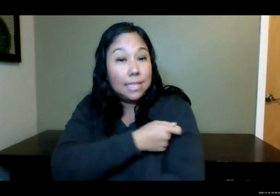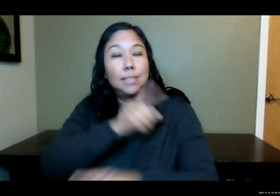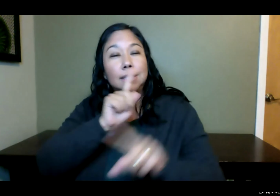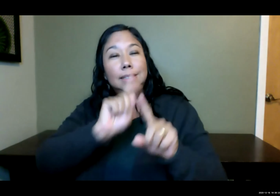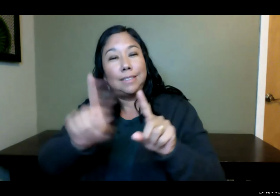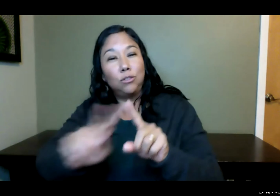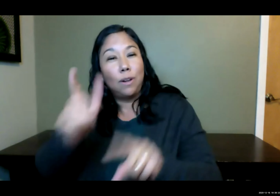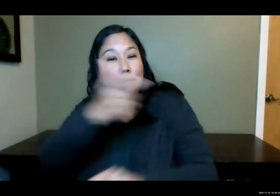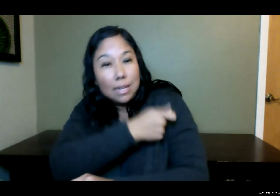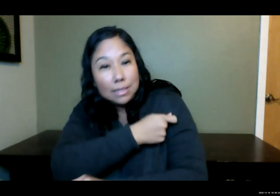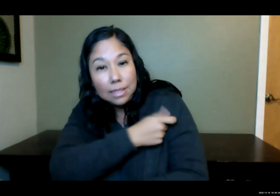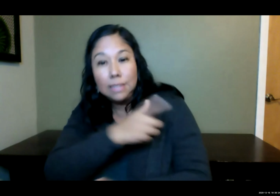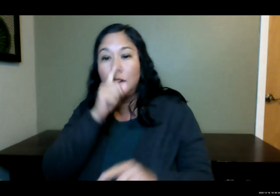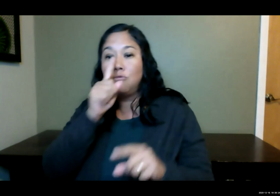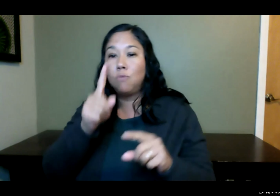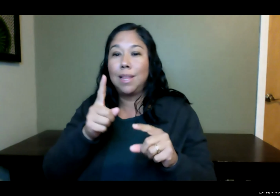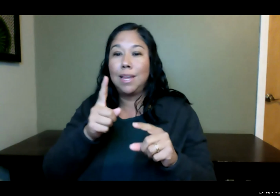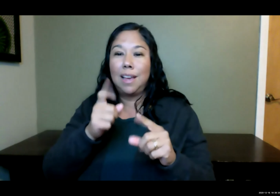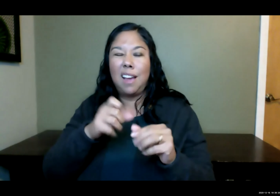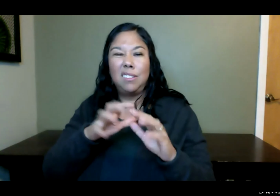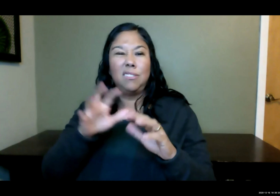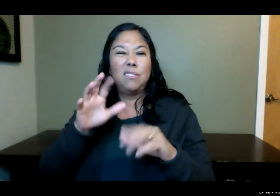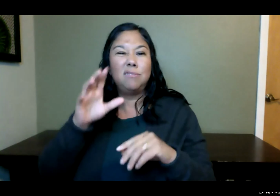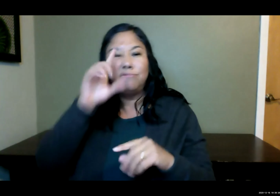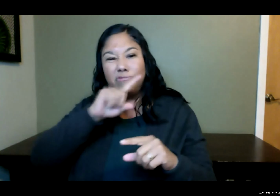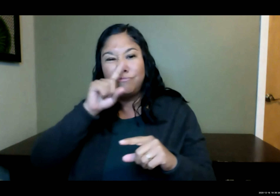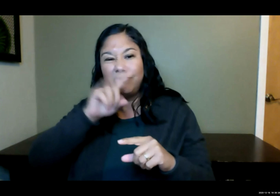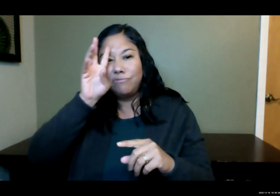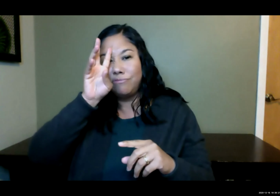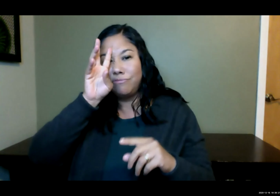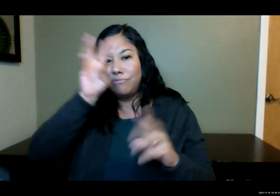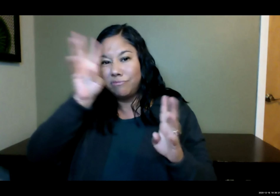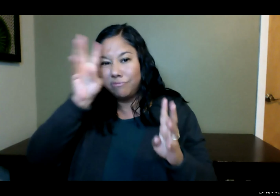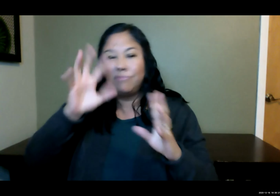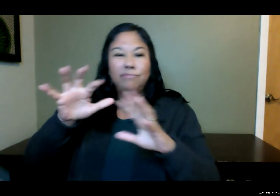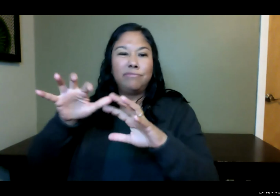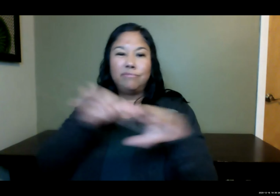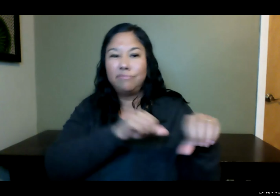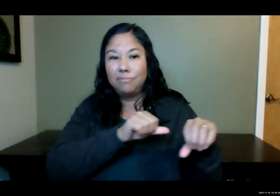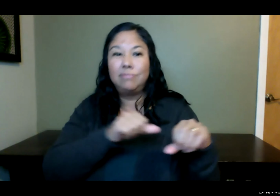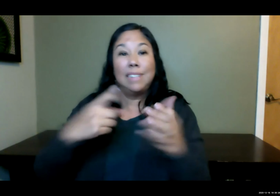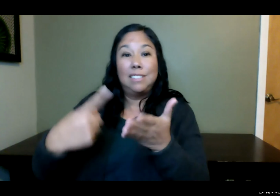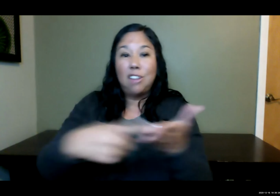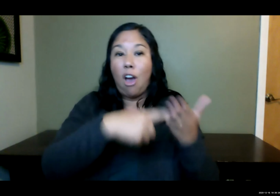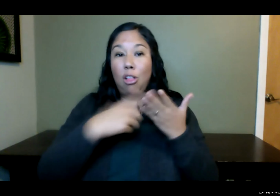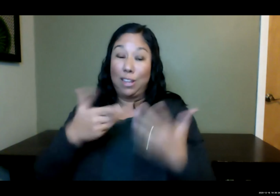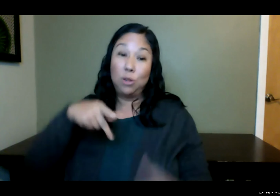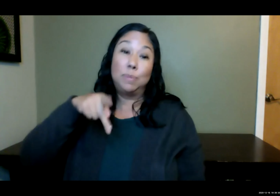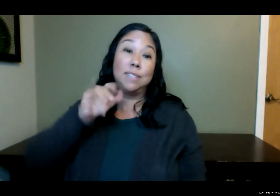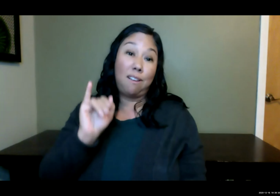vaccines, and kind of like the myths of, kind of what the dialogue has been in our Pacific Islander communities.